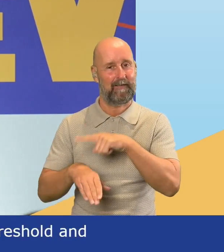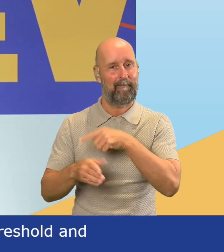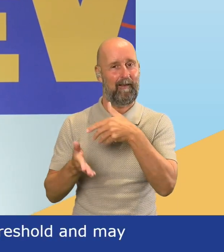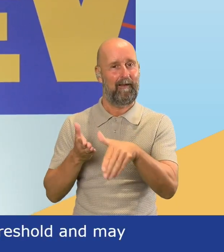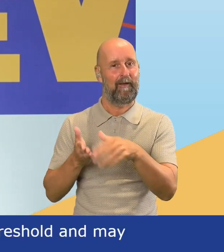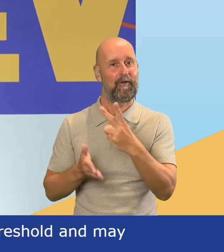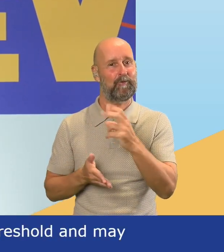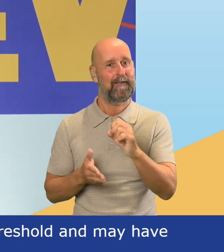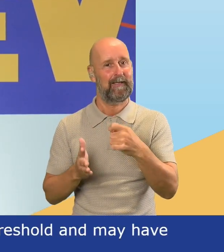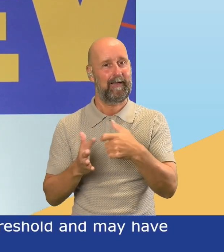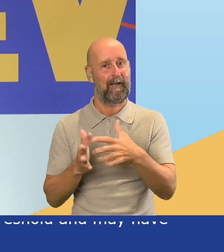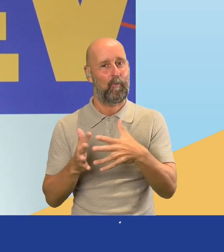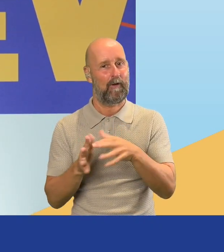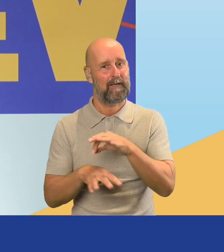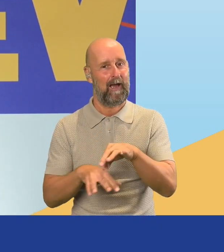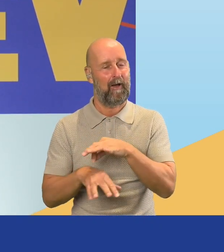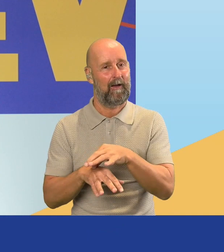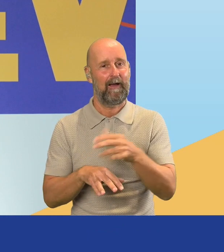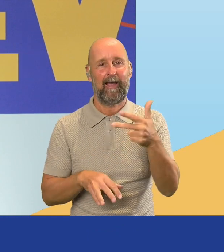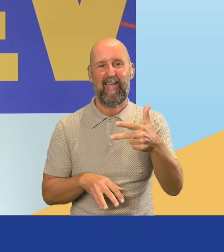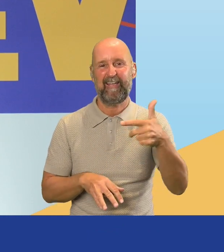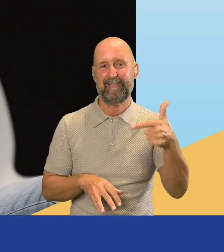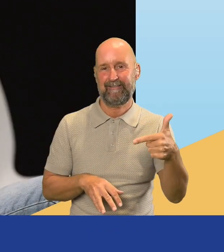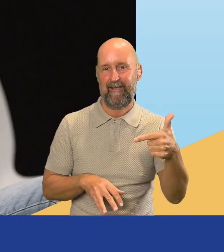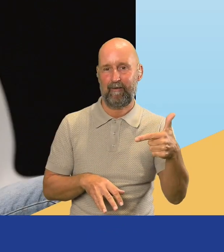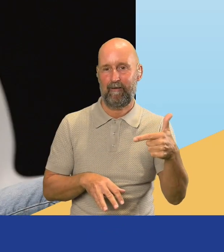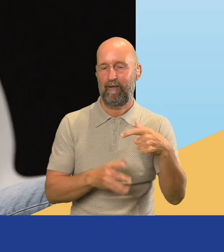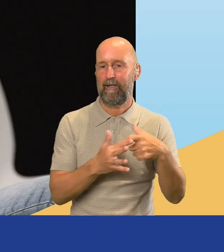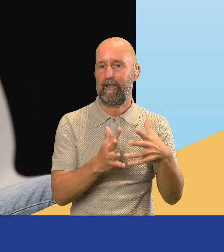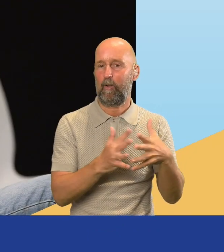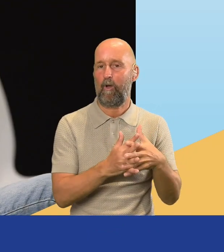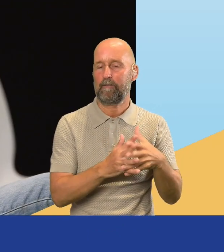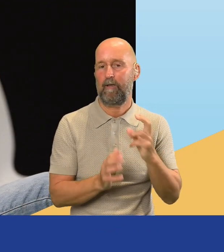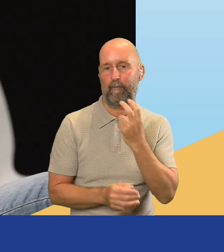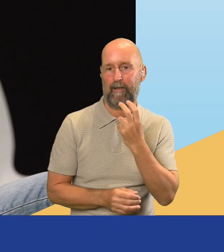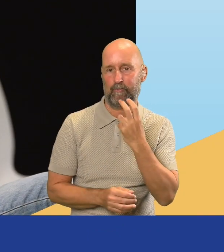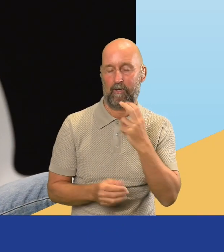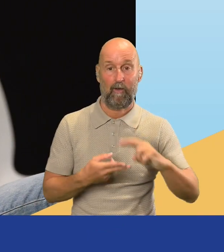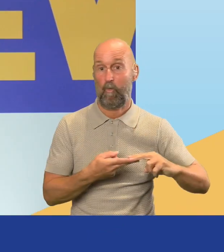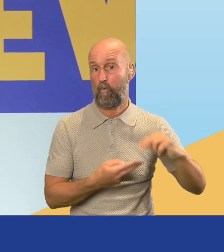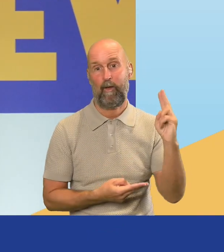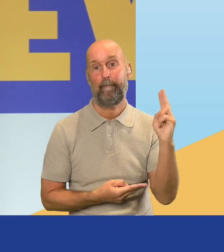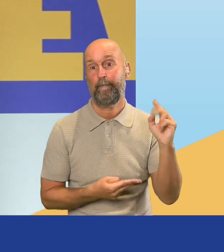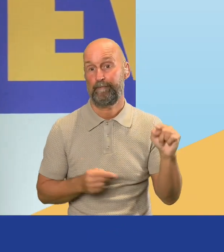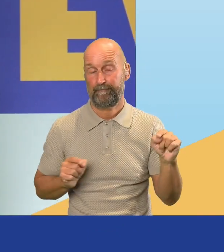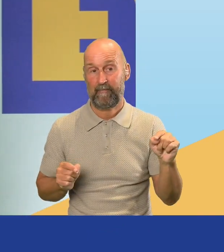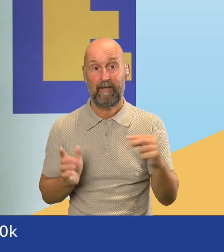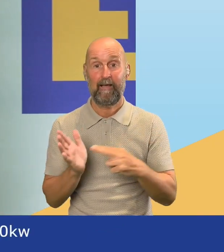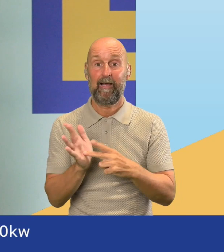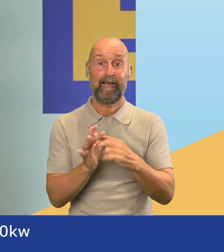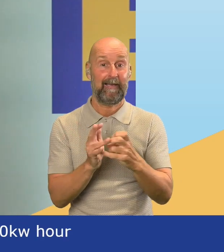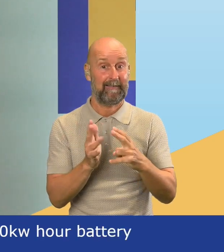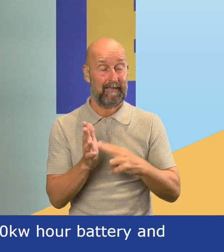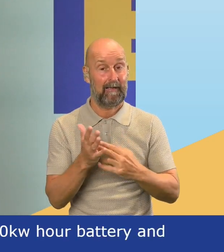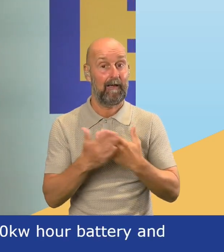20 kilowatt-hour battery. We now have an 87 kilowatt-hour battery. That's the kind of level of progress that we have. And at Nissan, we're working